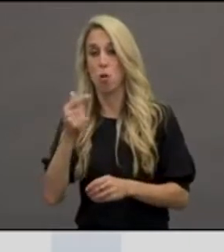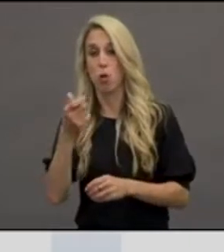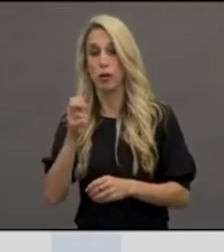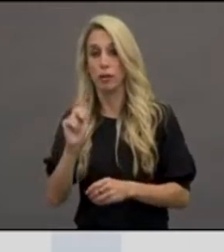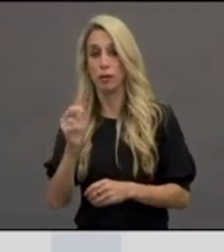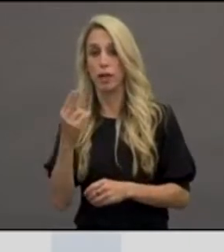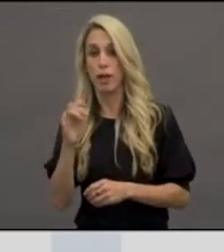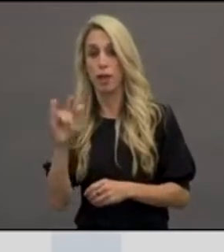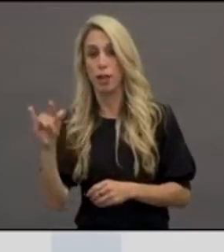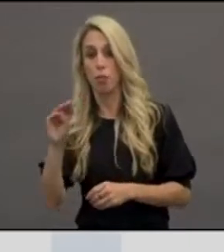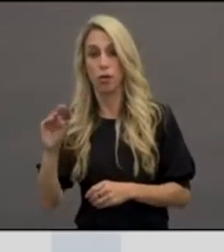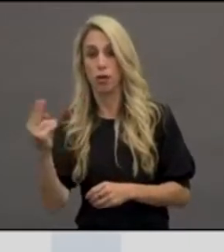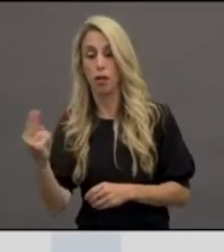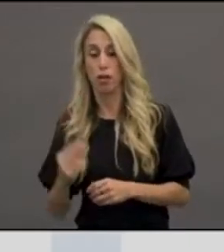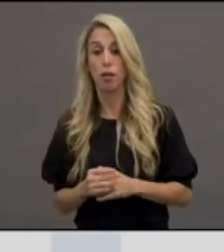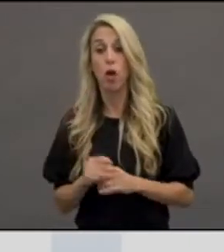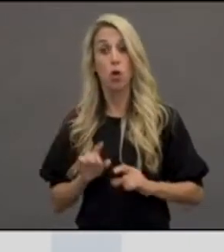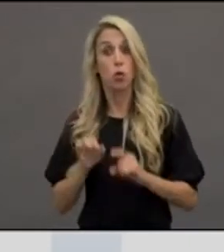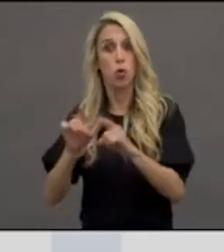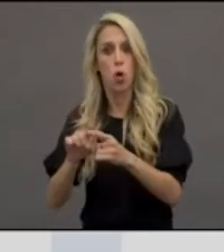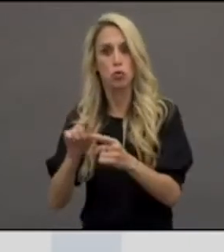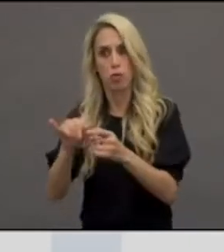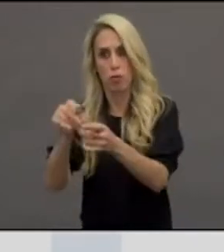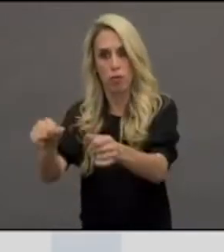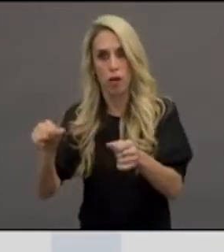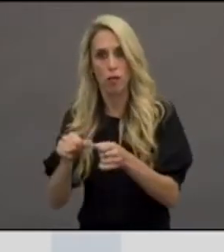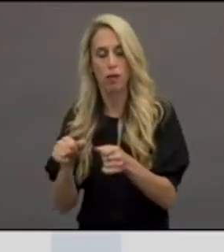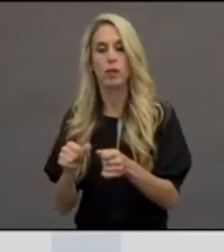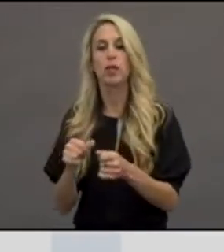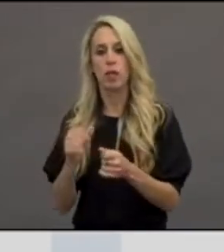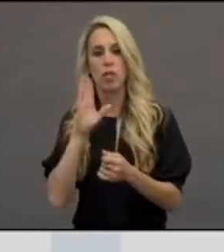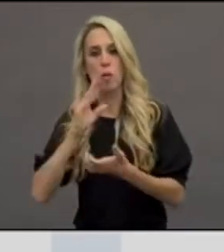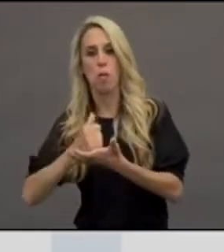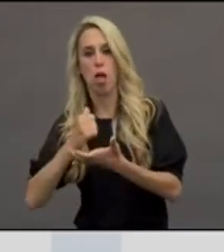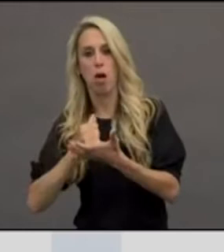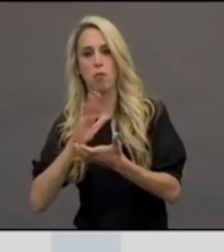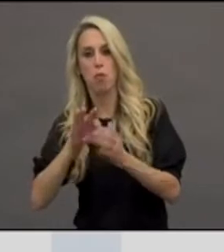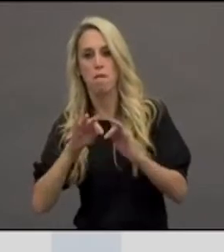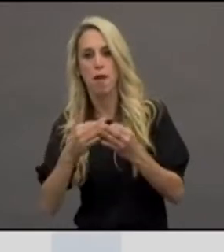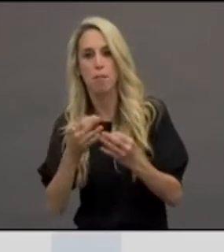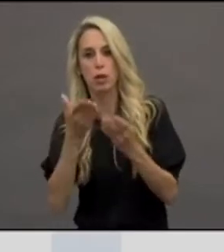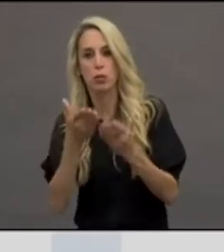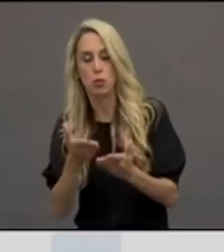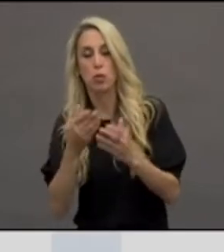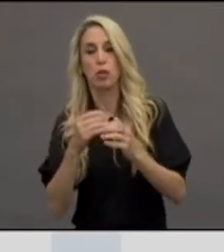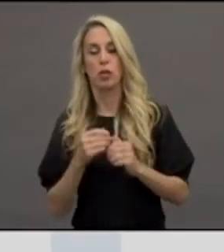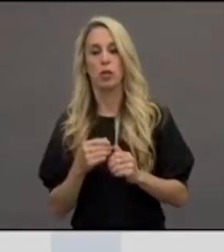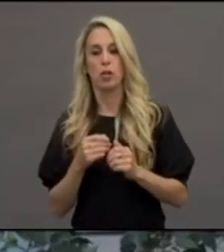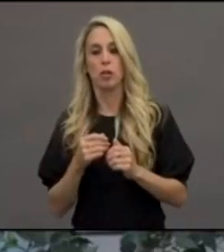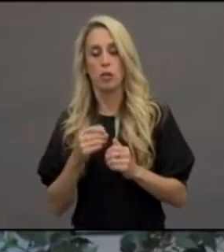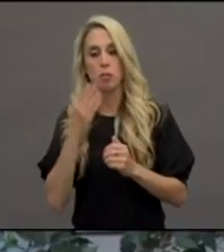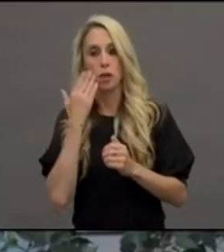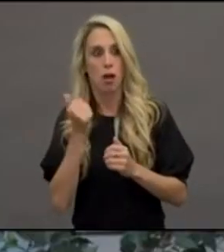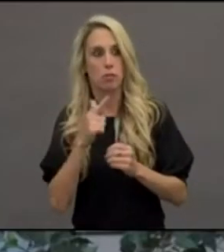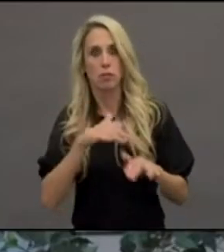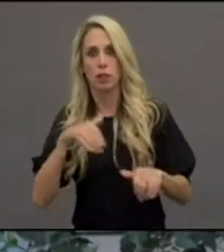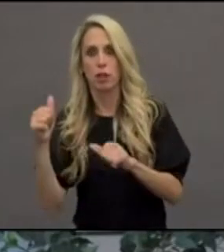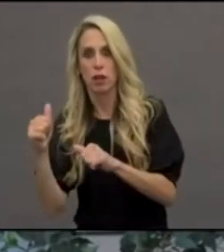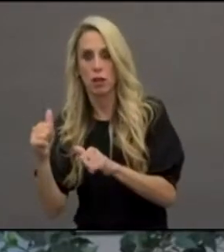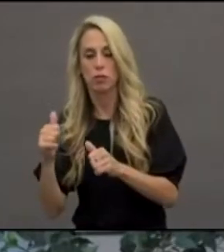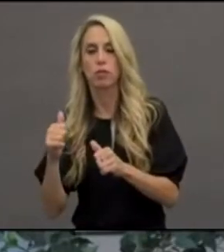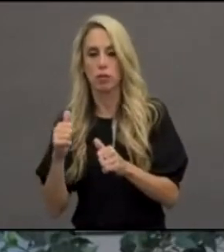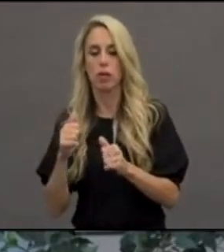these locations. They will assist the needs of you and your family since you have been displaced